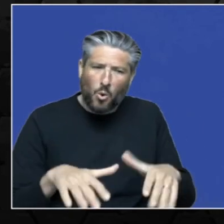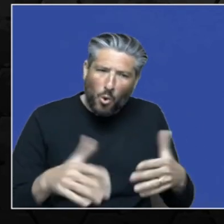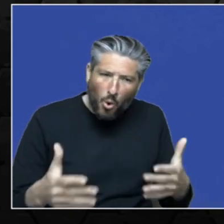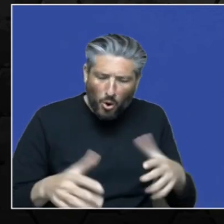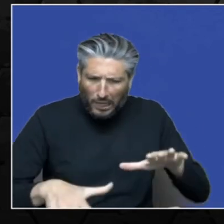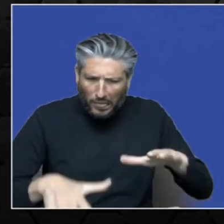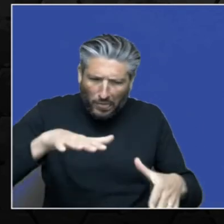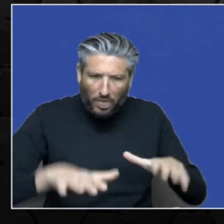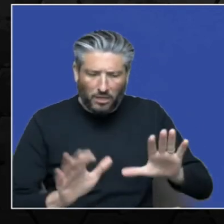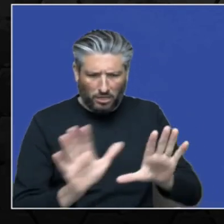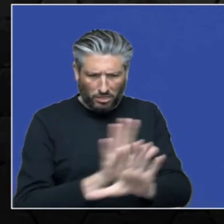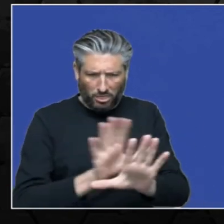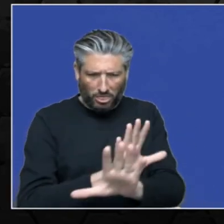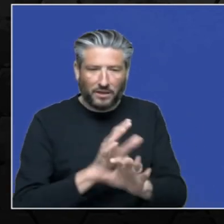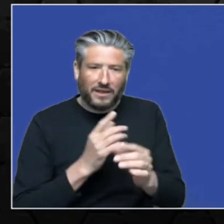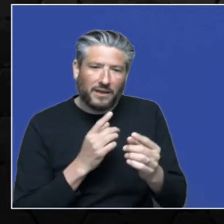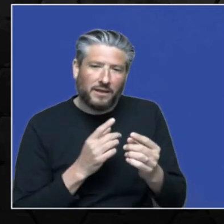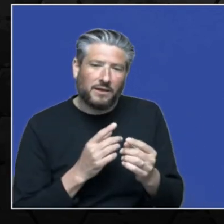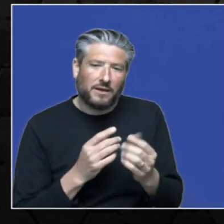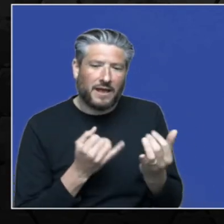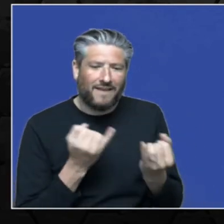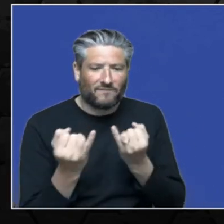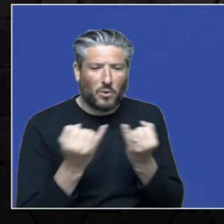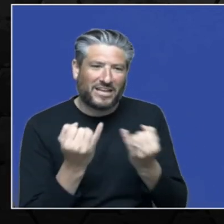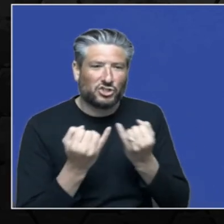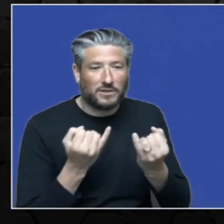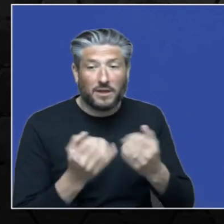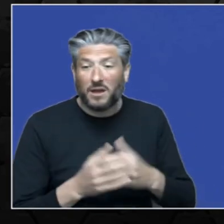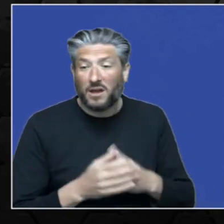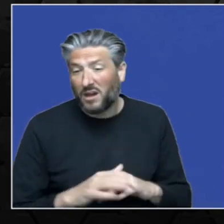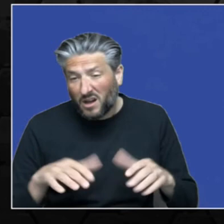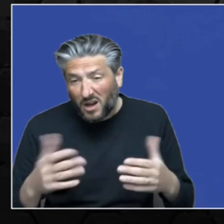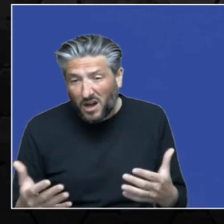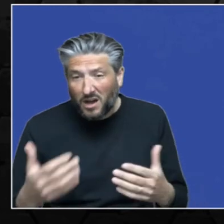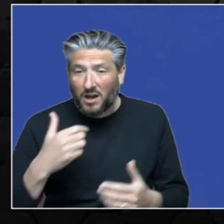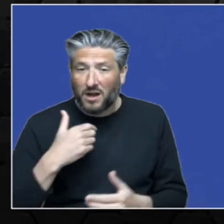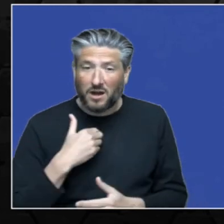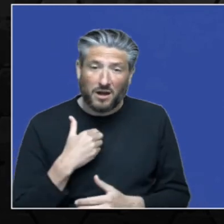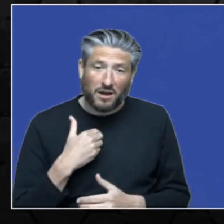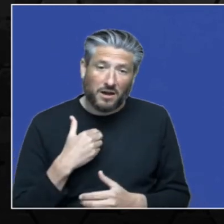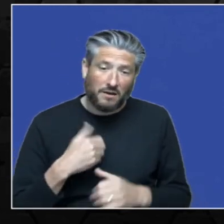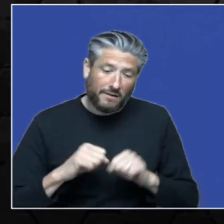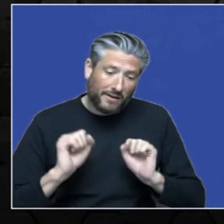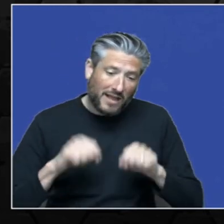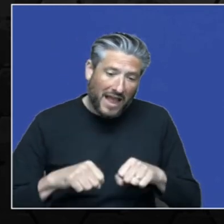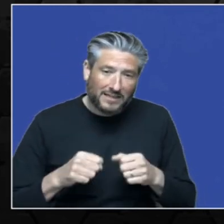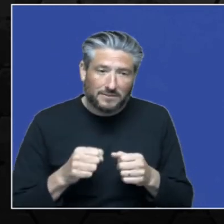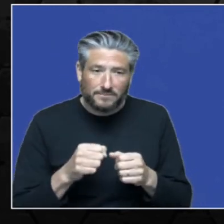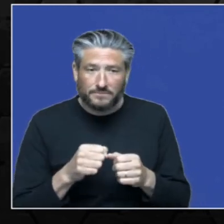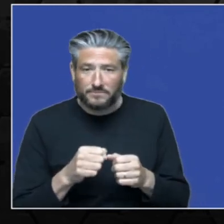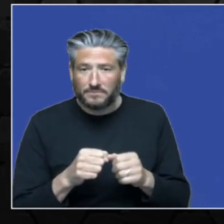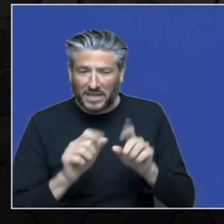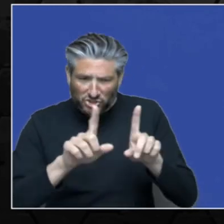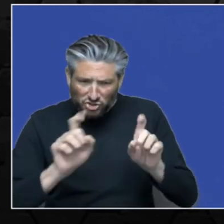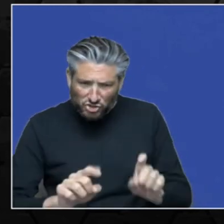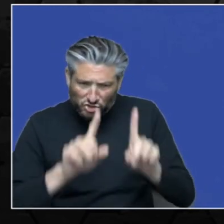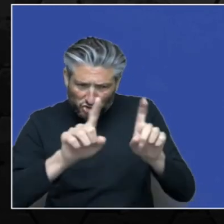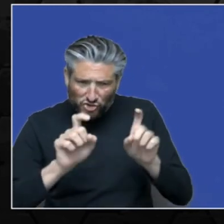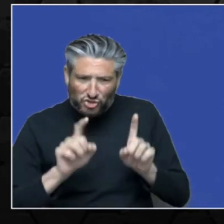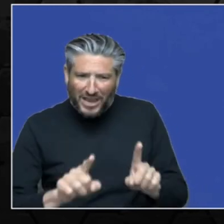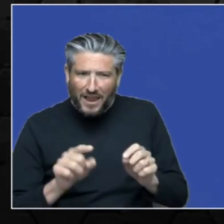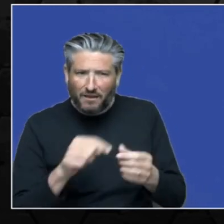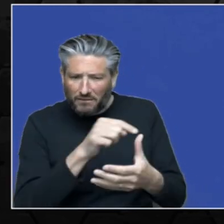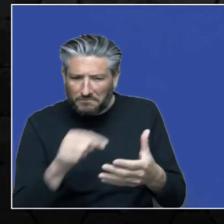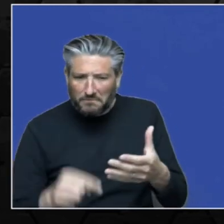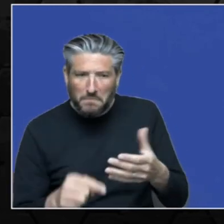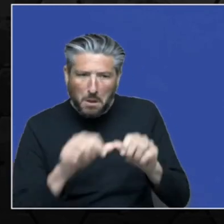we use support vector machines. Support vector machines are they're actually a famous supervised learning algorithm,